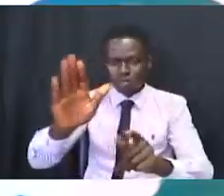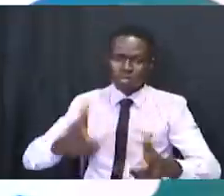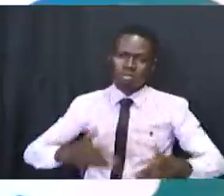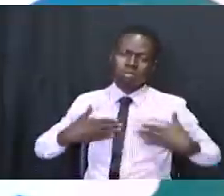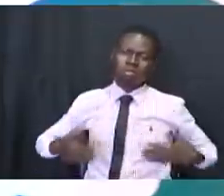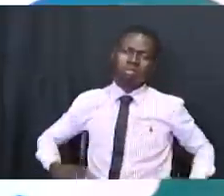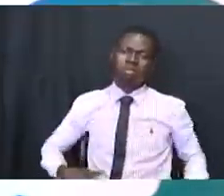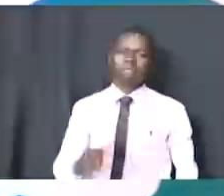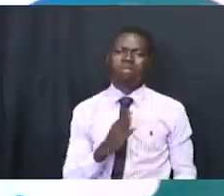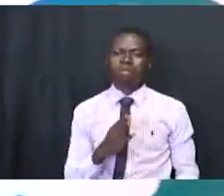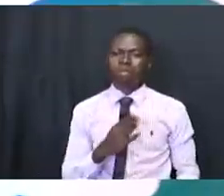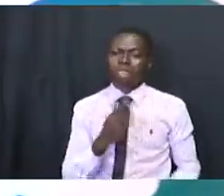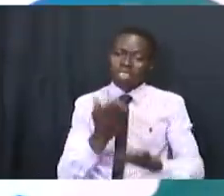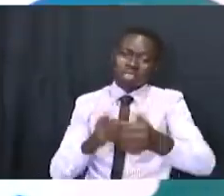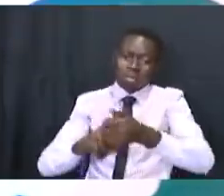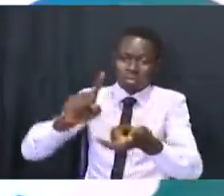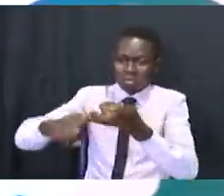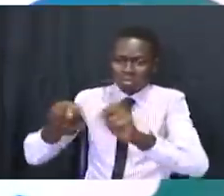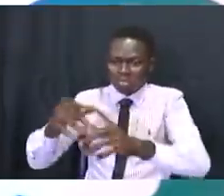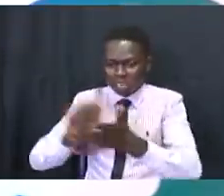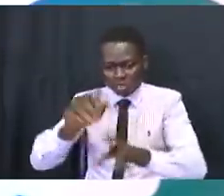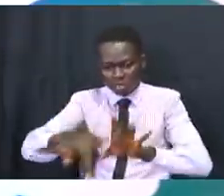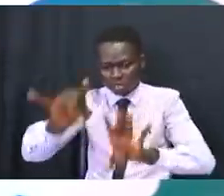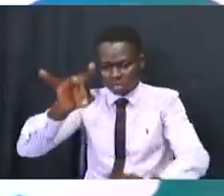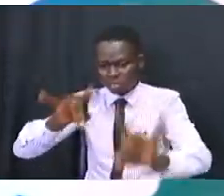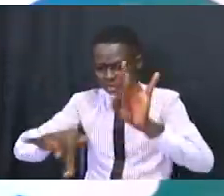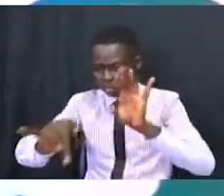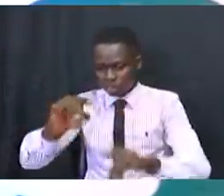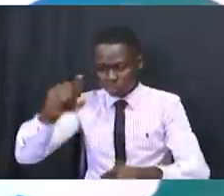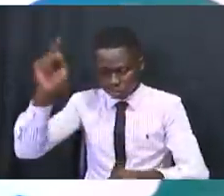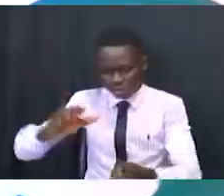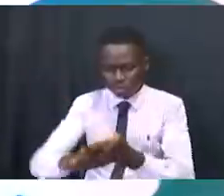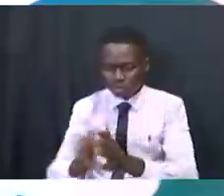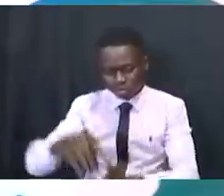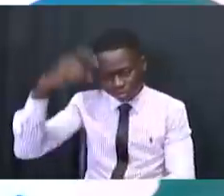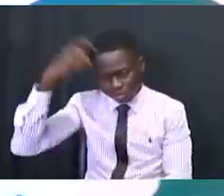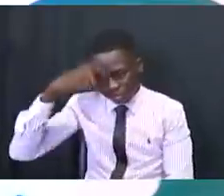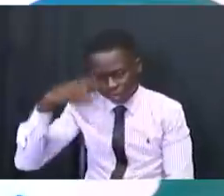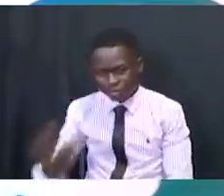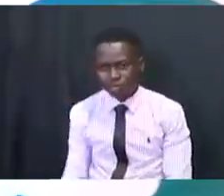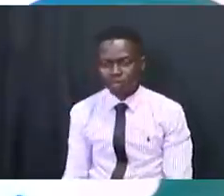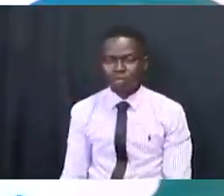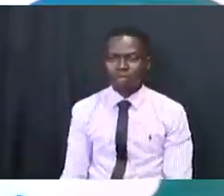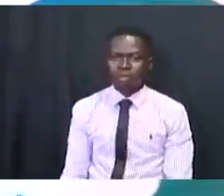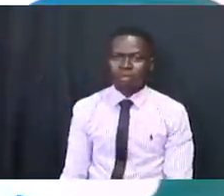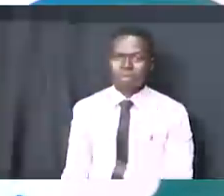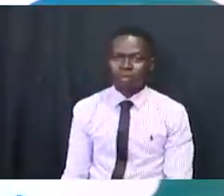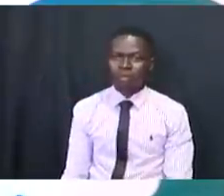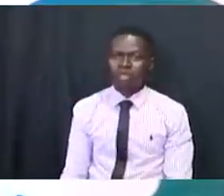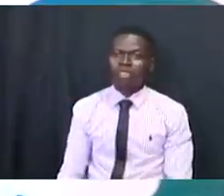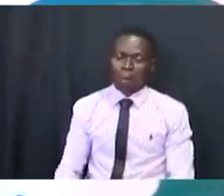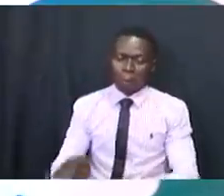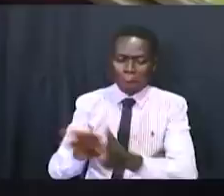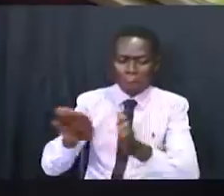please. The company we keep, we have to be wise. So far as the company we keep is concerned, the literature